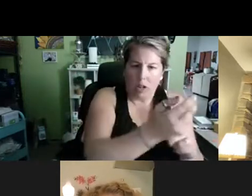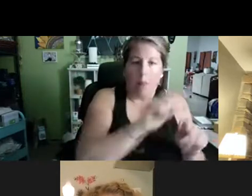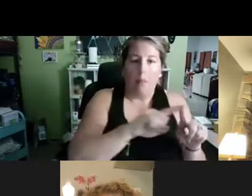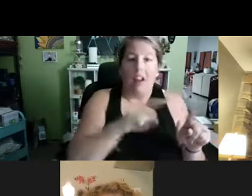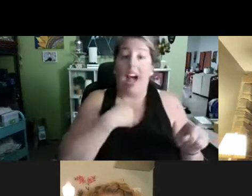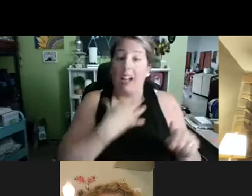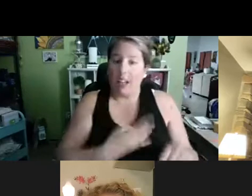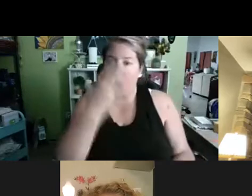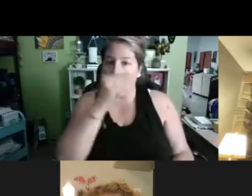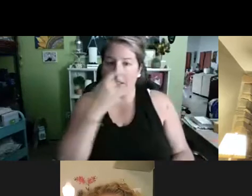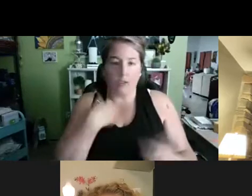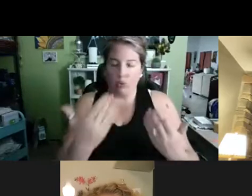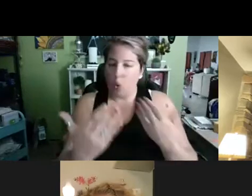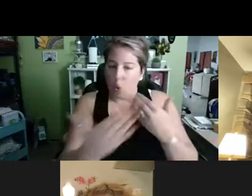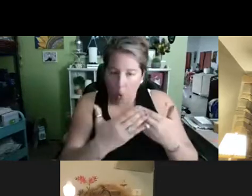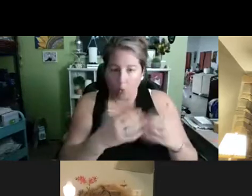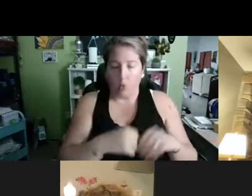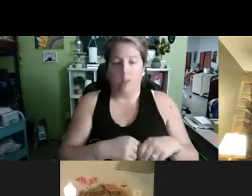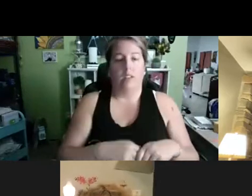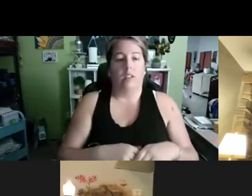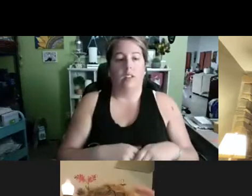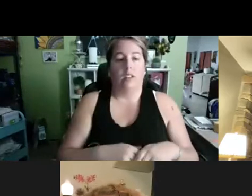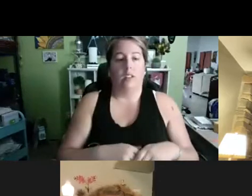then you're always super close to all the action.